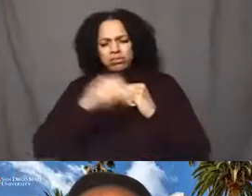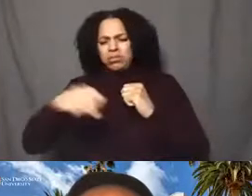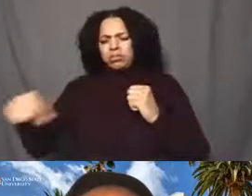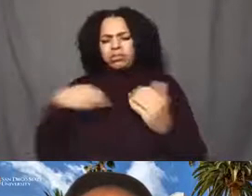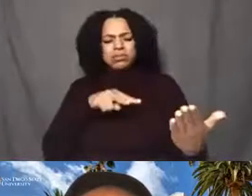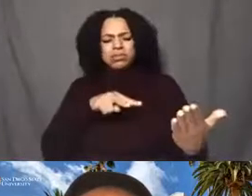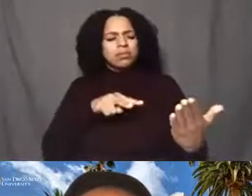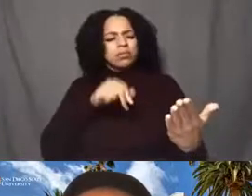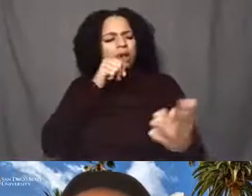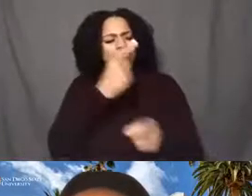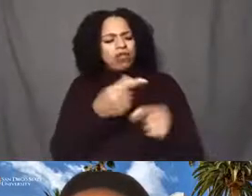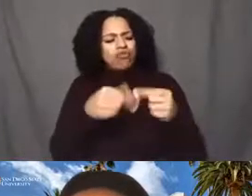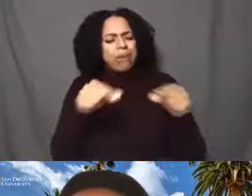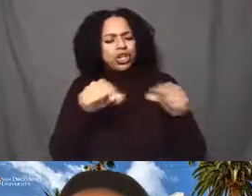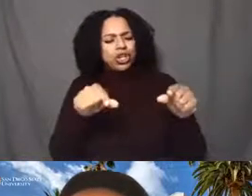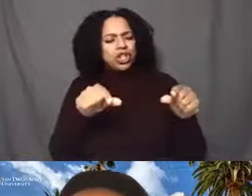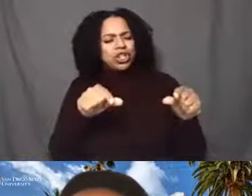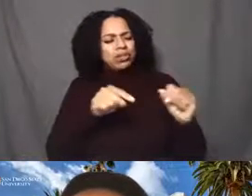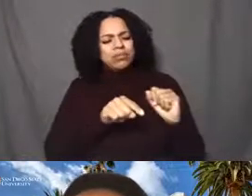like it could have just ended right there,